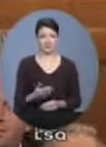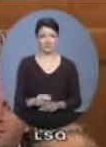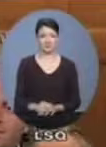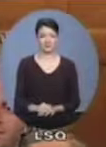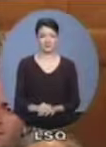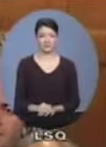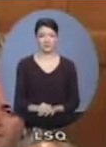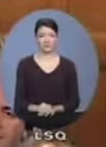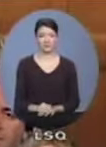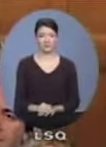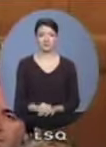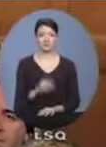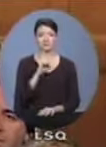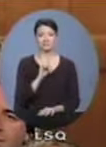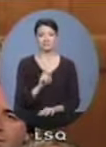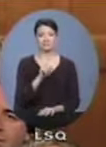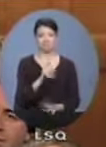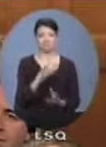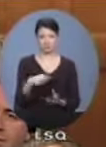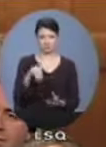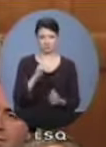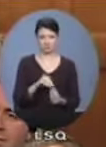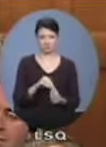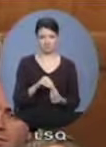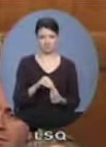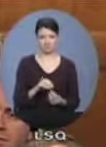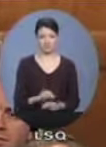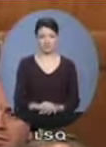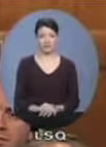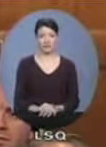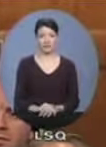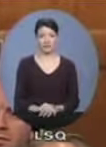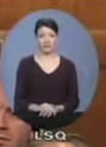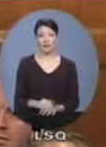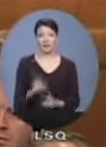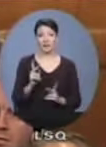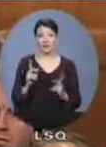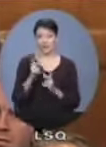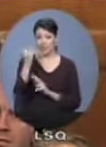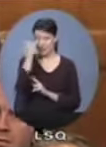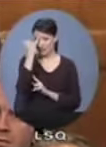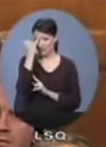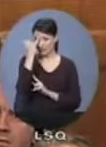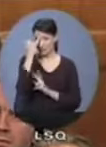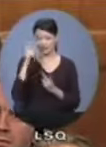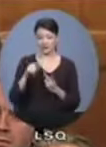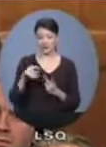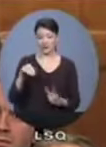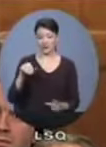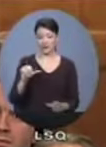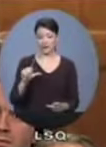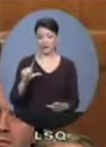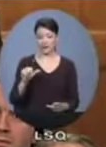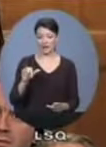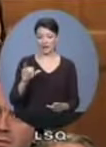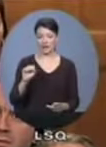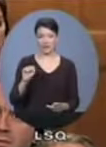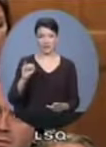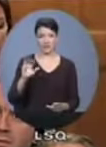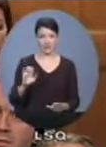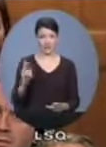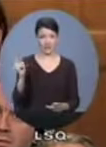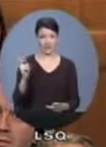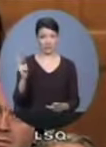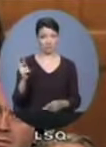matter. India and Malaysia are warning their citizens not to travel to Canada. I wanted to know what steps